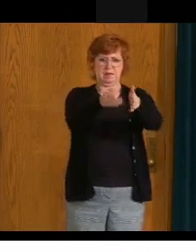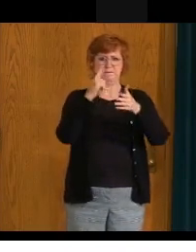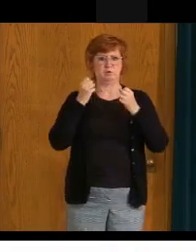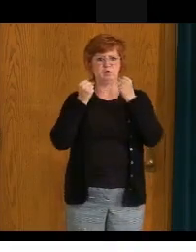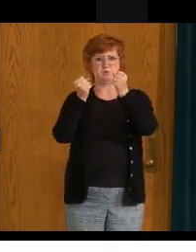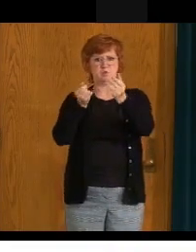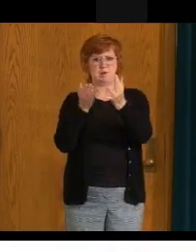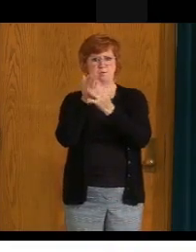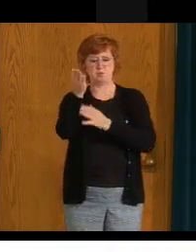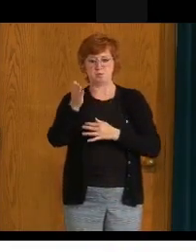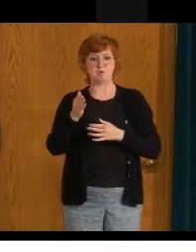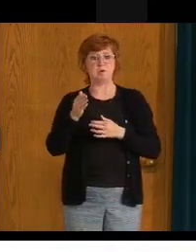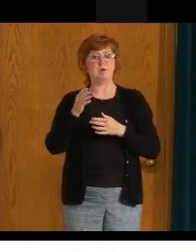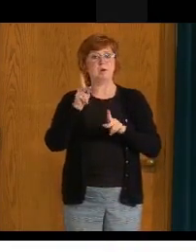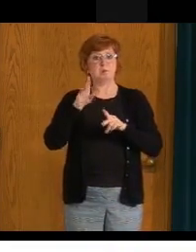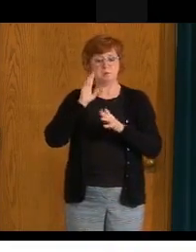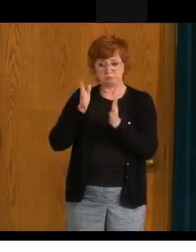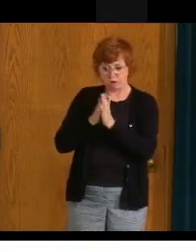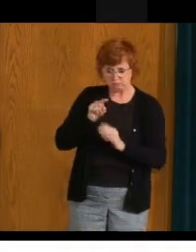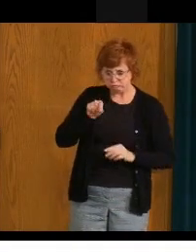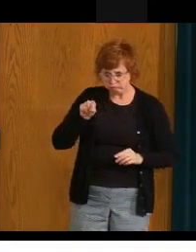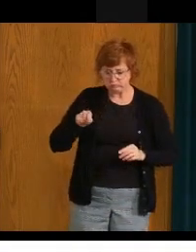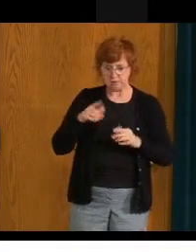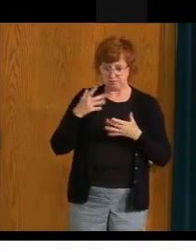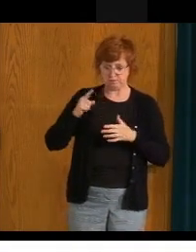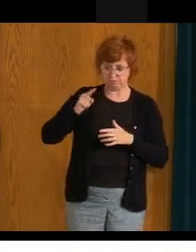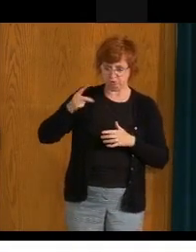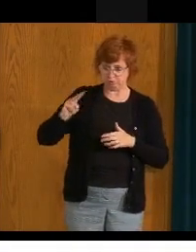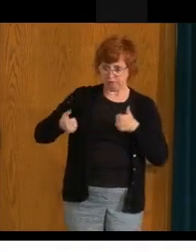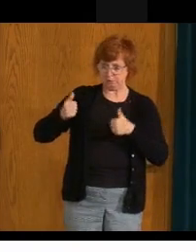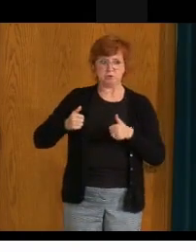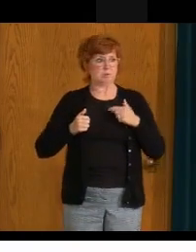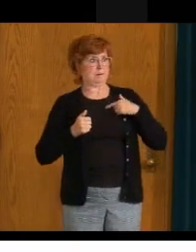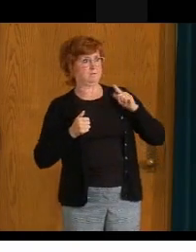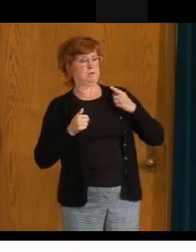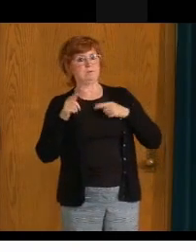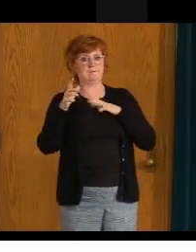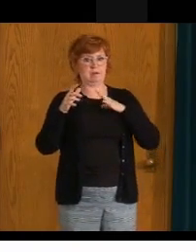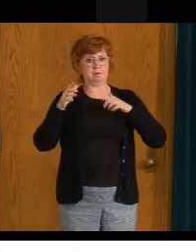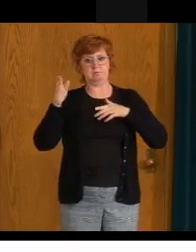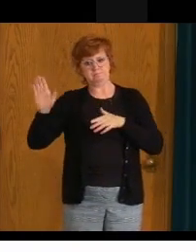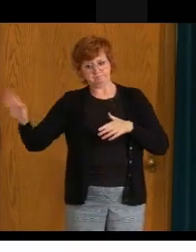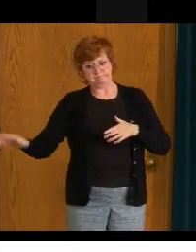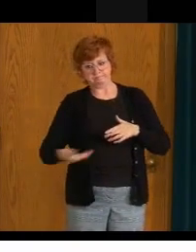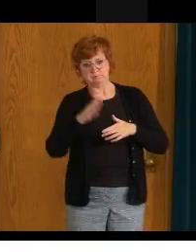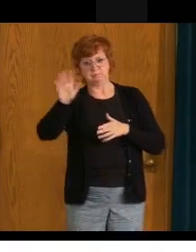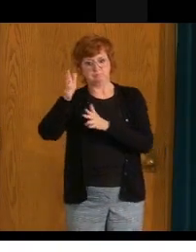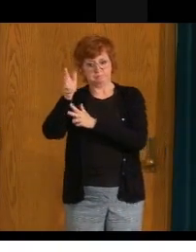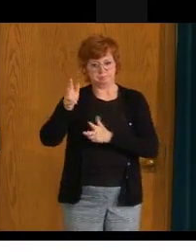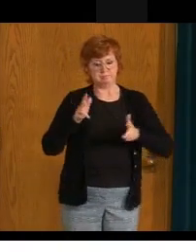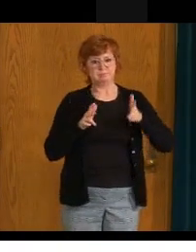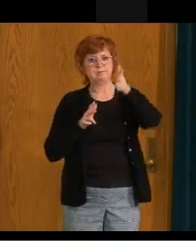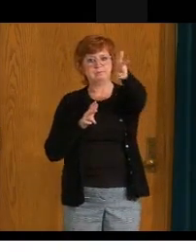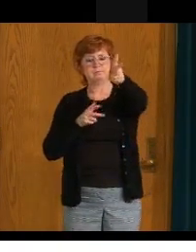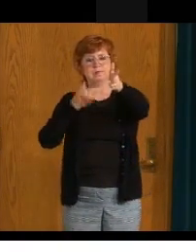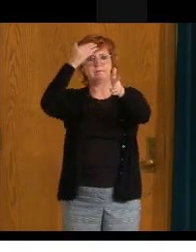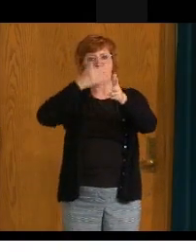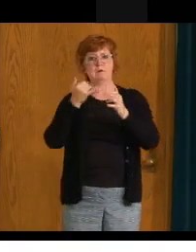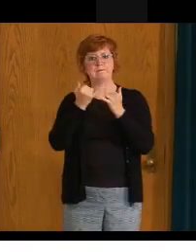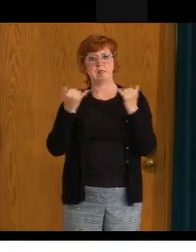opportunities. We will be creating downtown pop-up clinics in malls and pedestrian areas in our urban centers. Also bringing